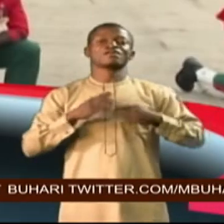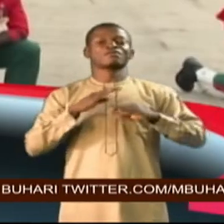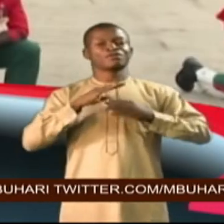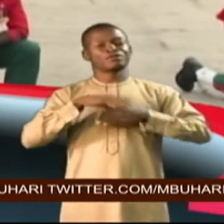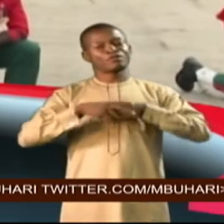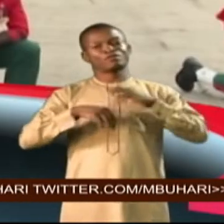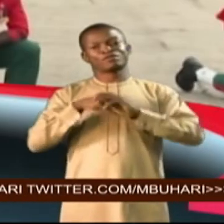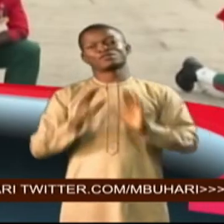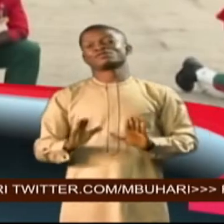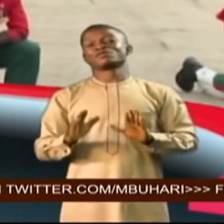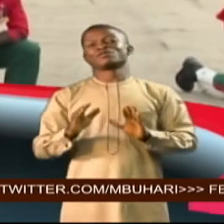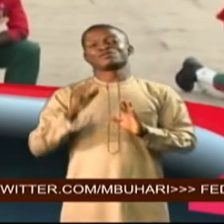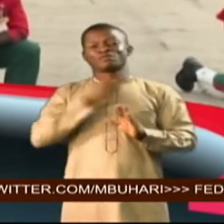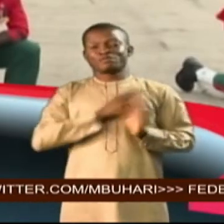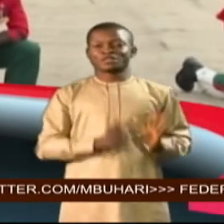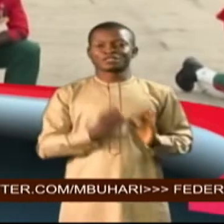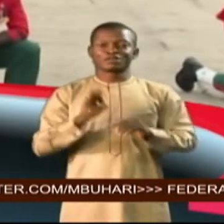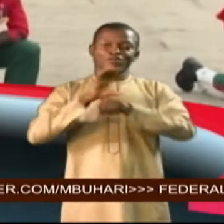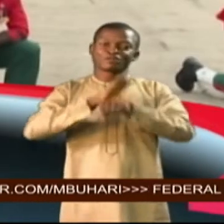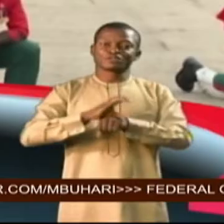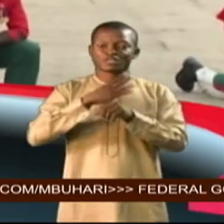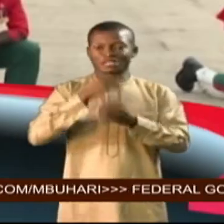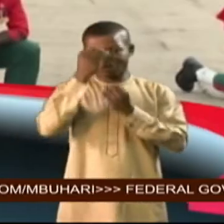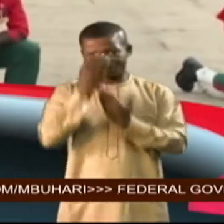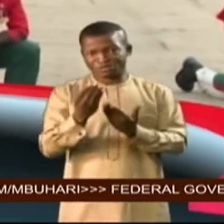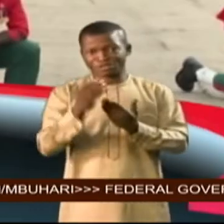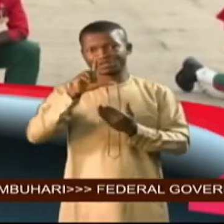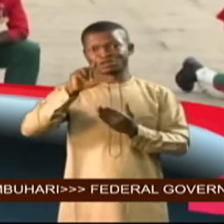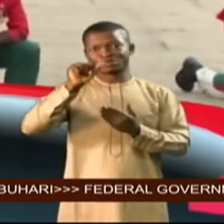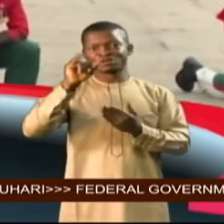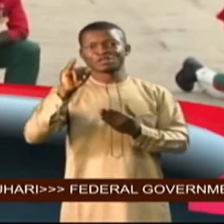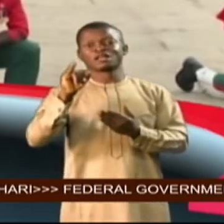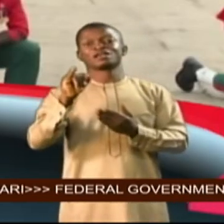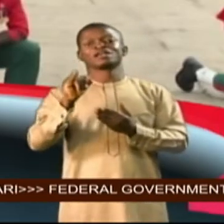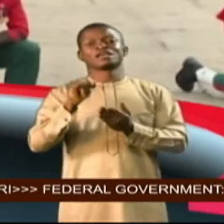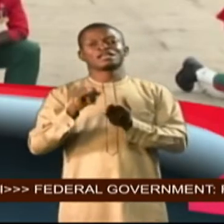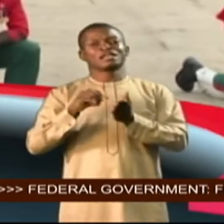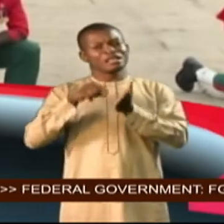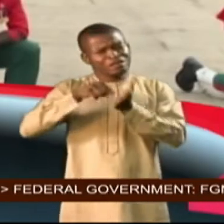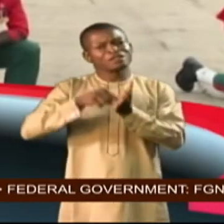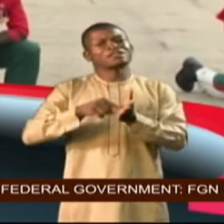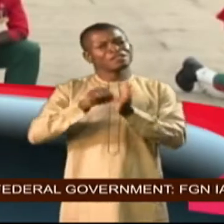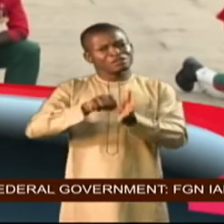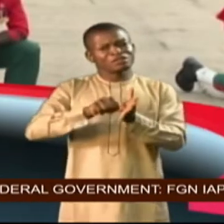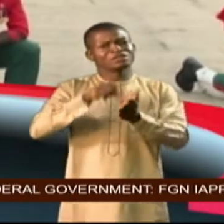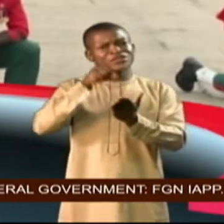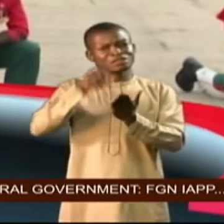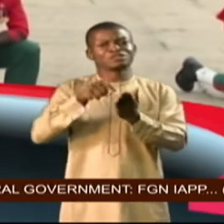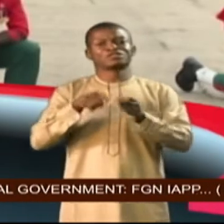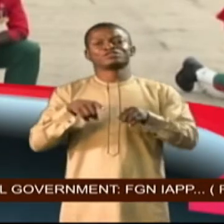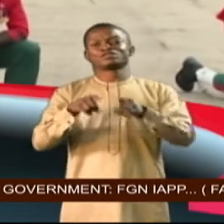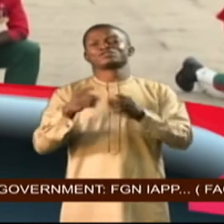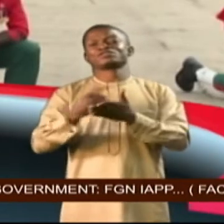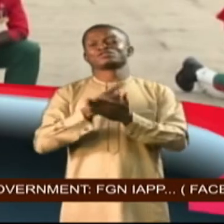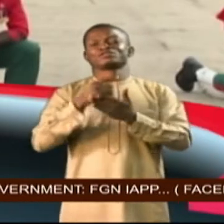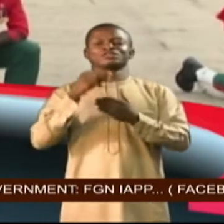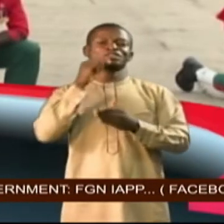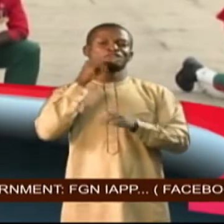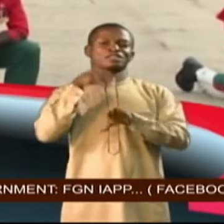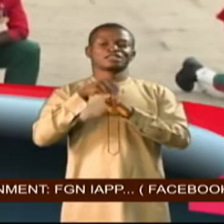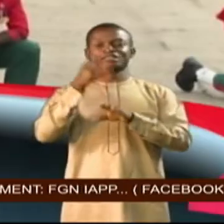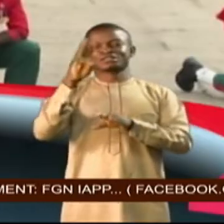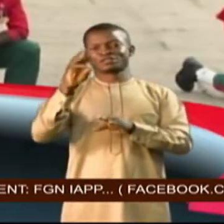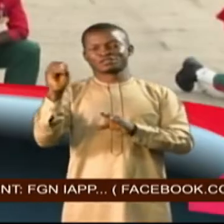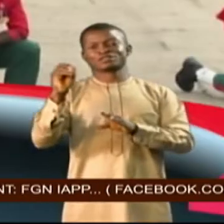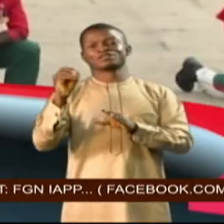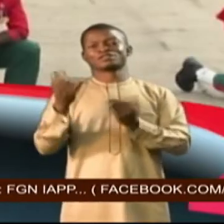Culture, Lai Mohammed, reiterated this on NTA's Good Morning Nigeria while discussing Nigeria at 60, motorizing. Oluseyi